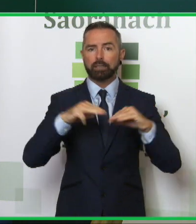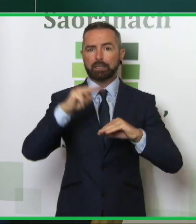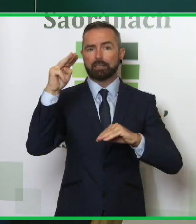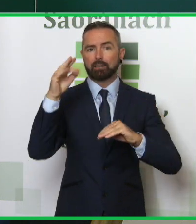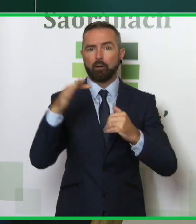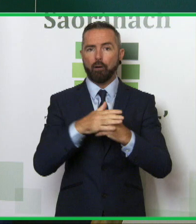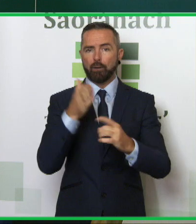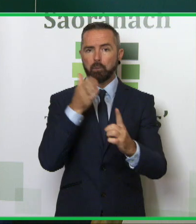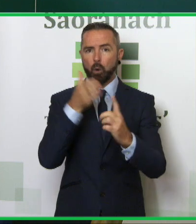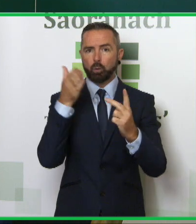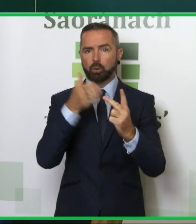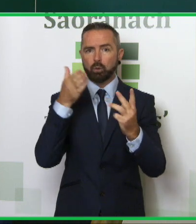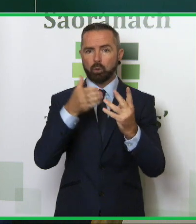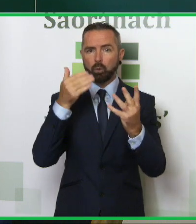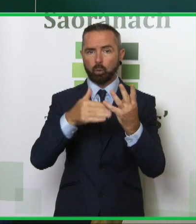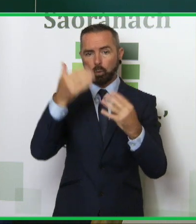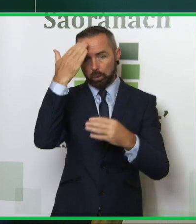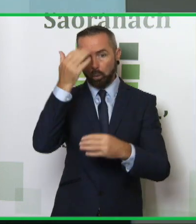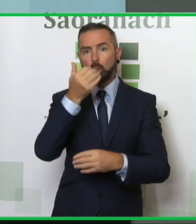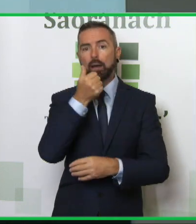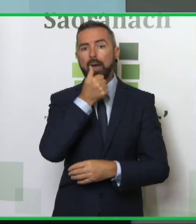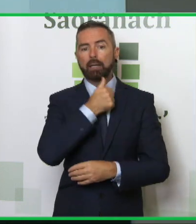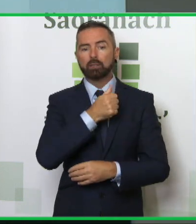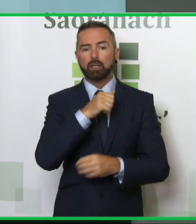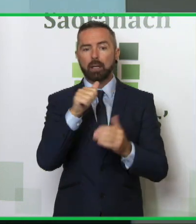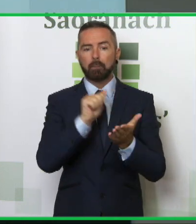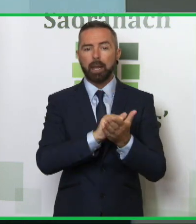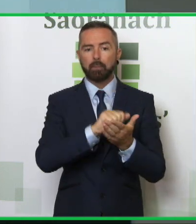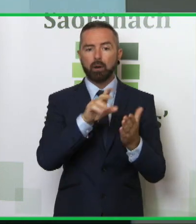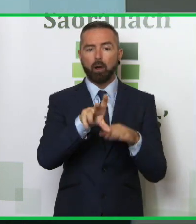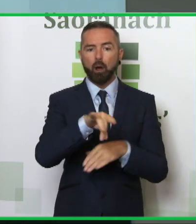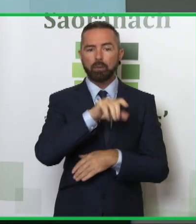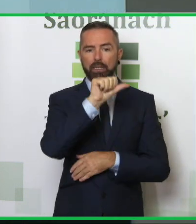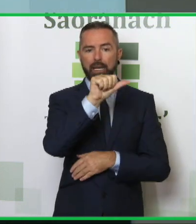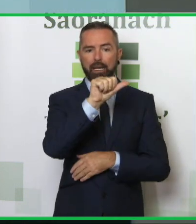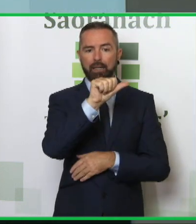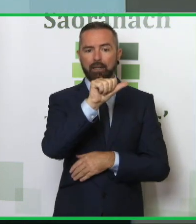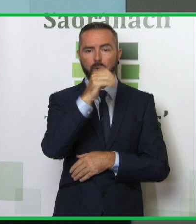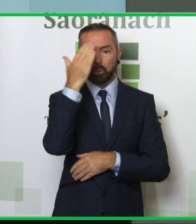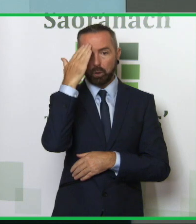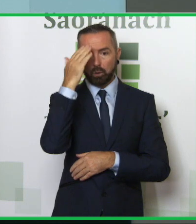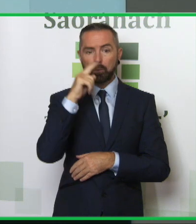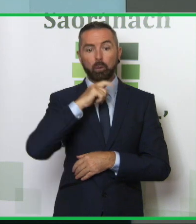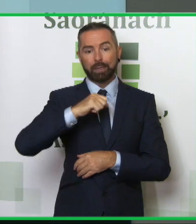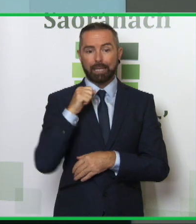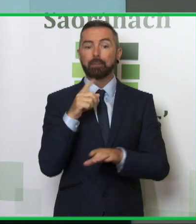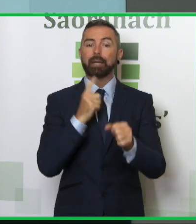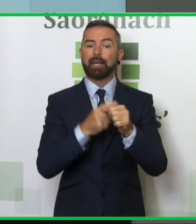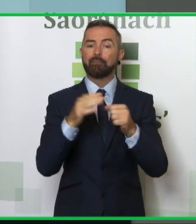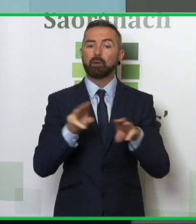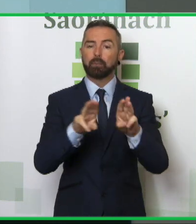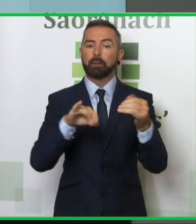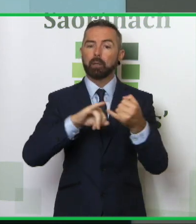approaches. We already know the answer to ballot paper A, or option A rather, the status quo, but we're retaining it on this question again for